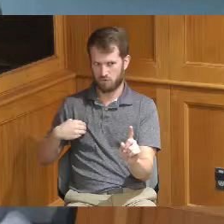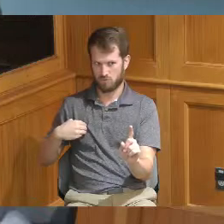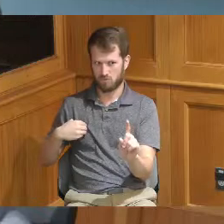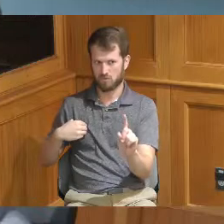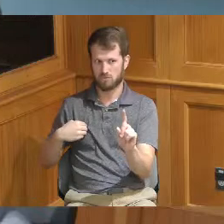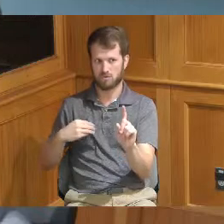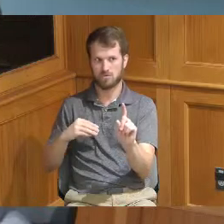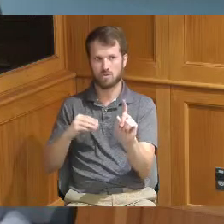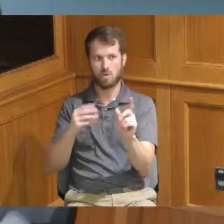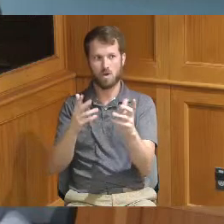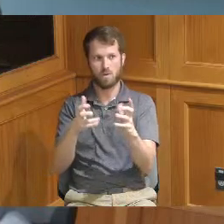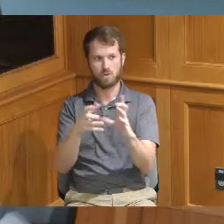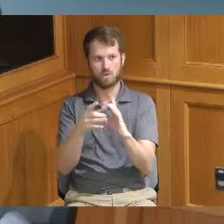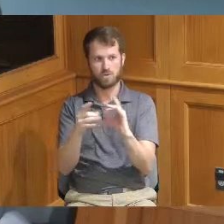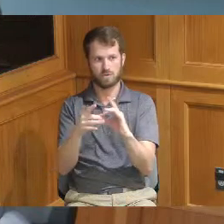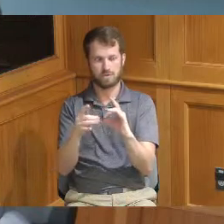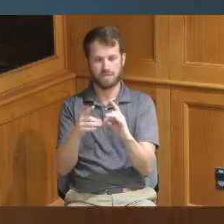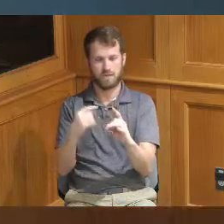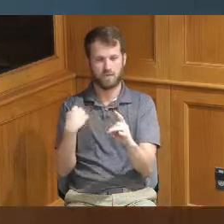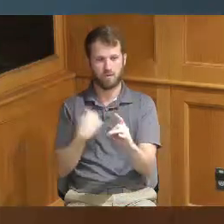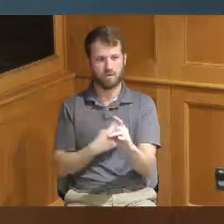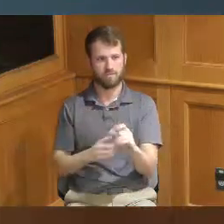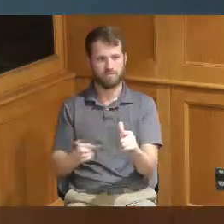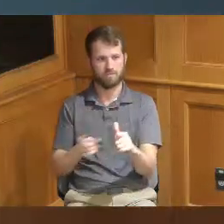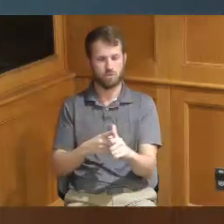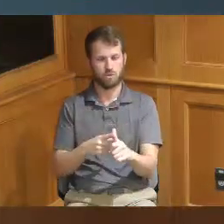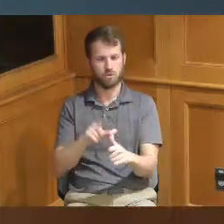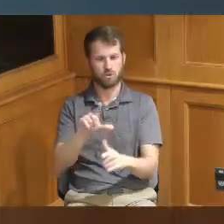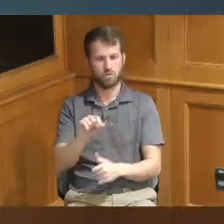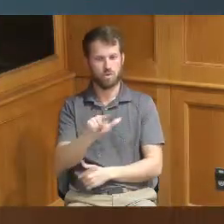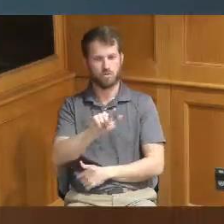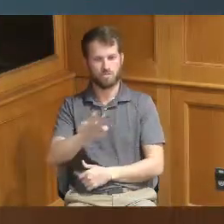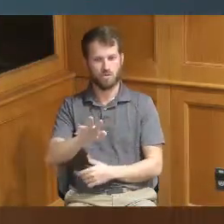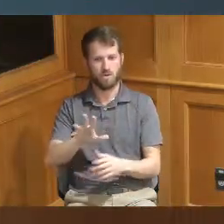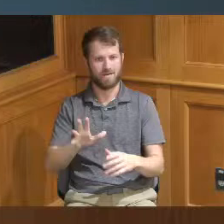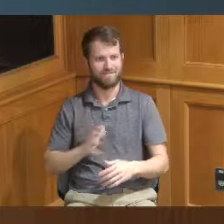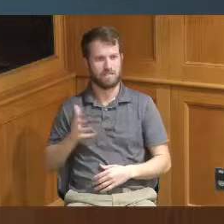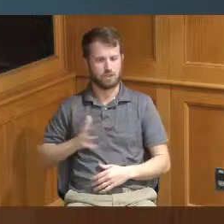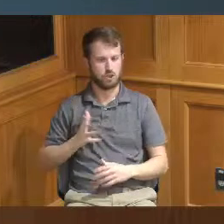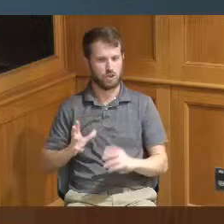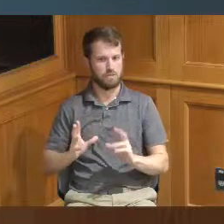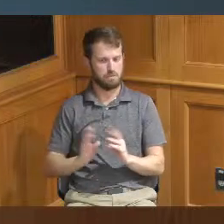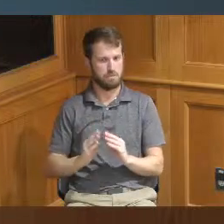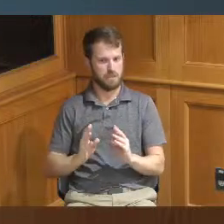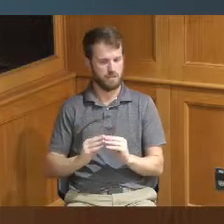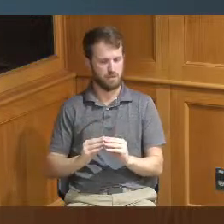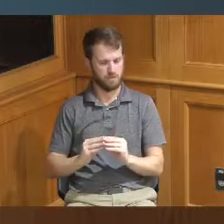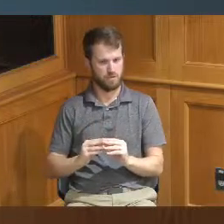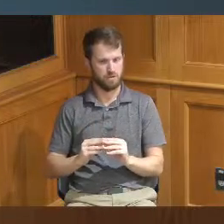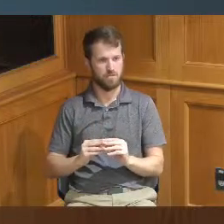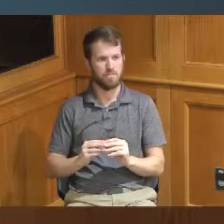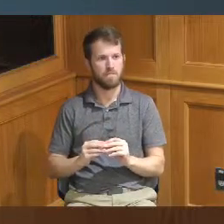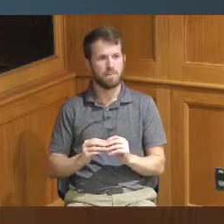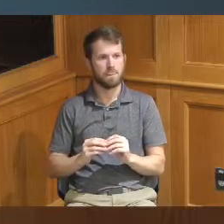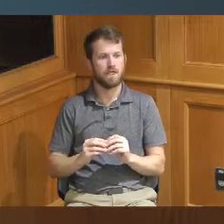me say, as we're going into our first meeting of 2024 official meeting, I'm